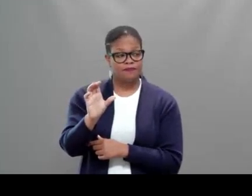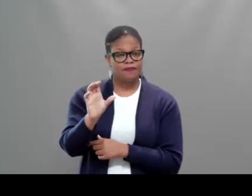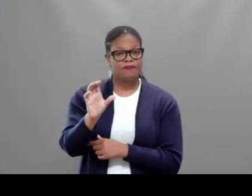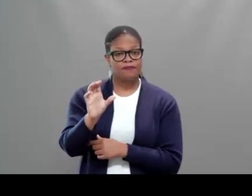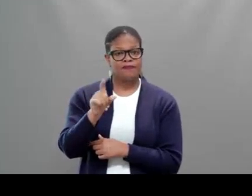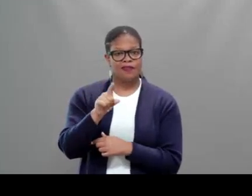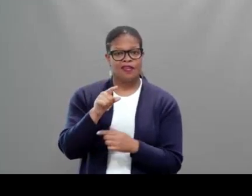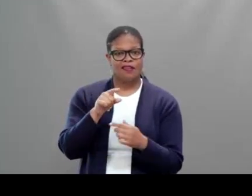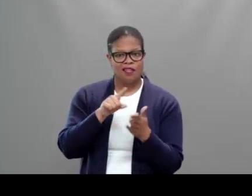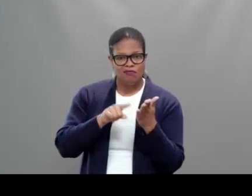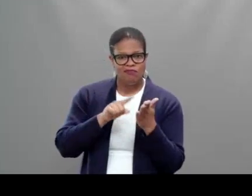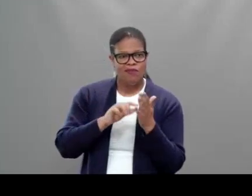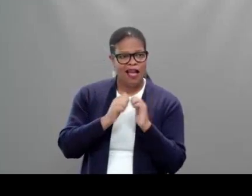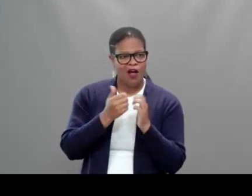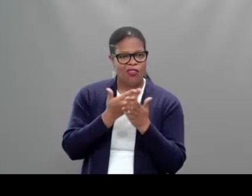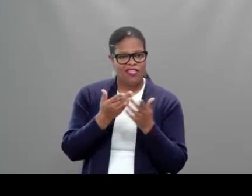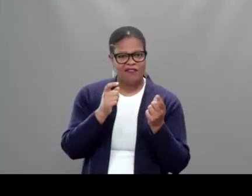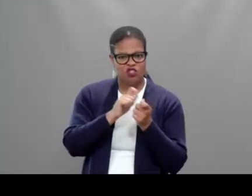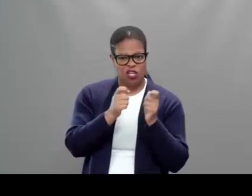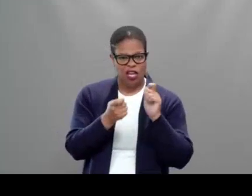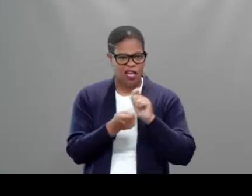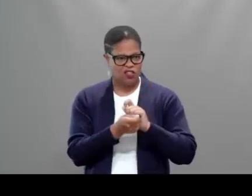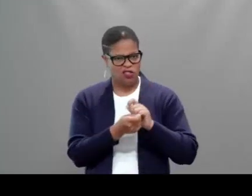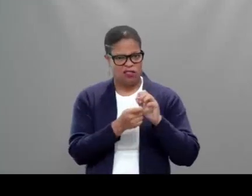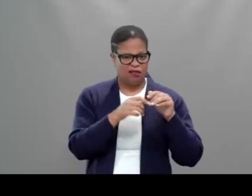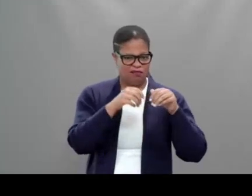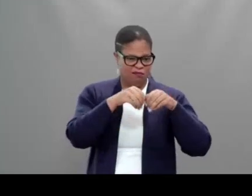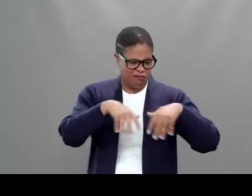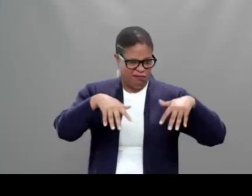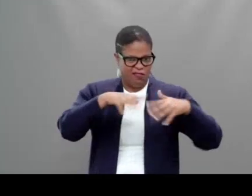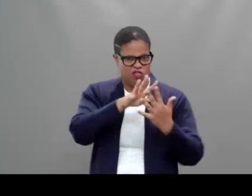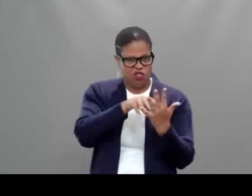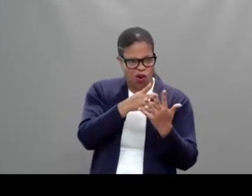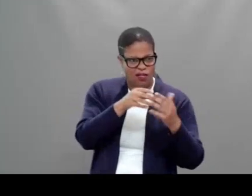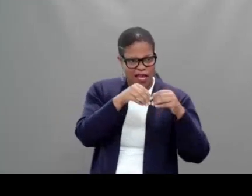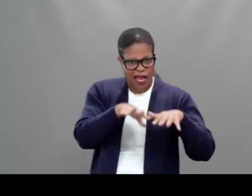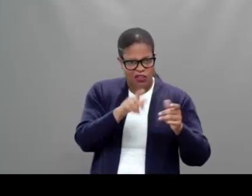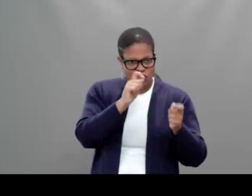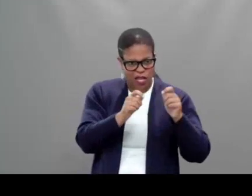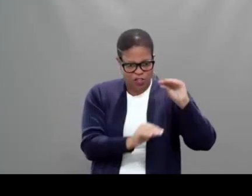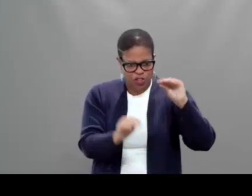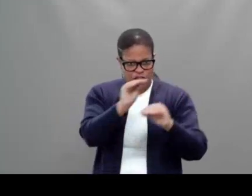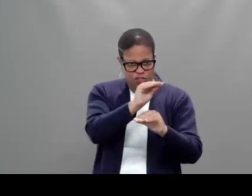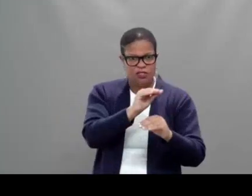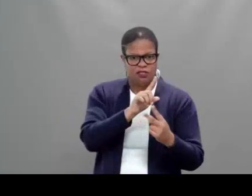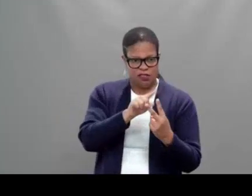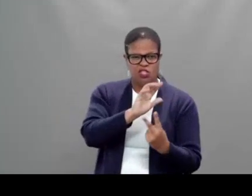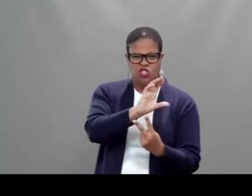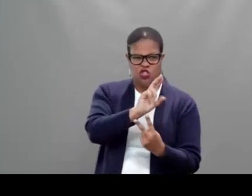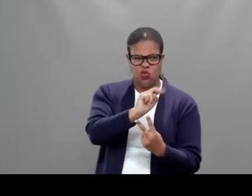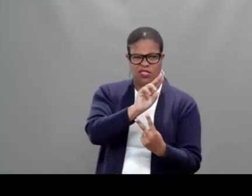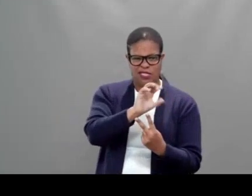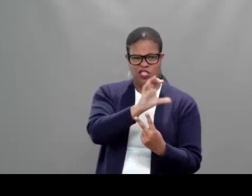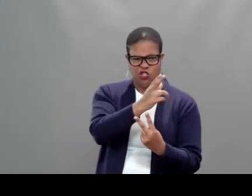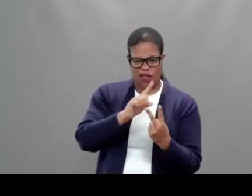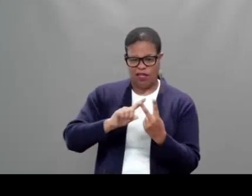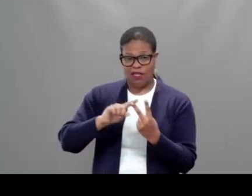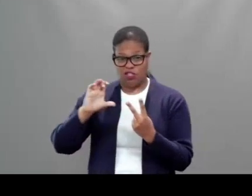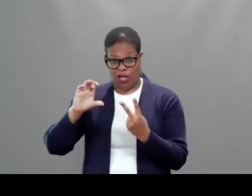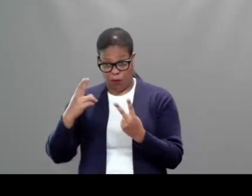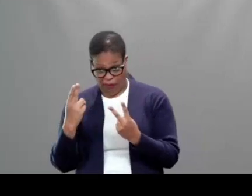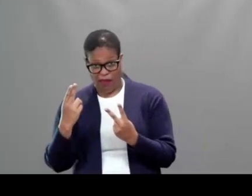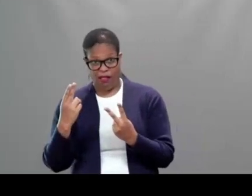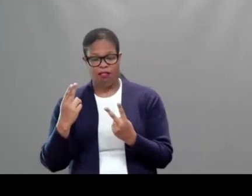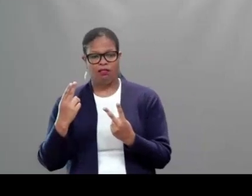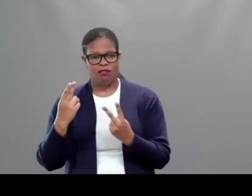how things have changed at the school. And then UNC Chapel Hill is the one that's